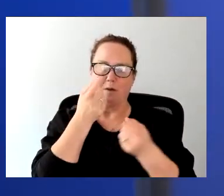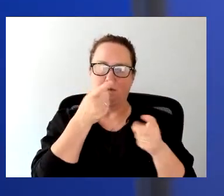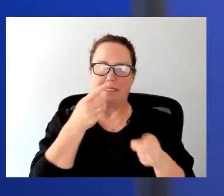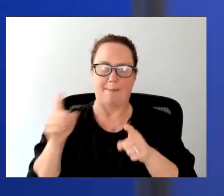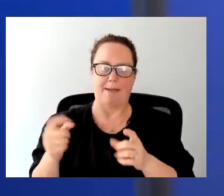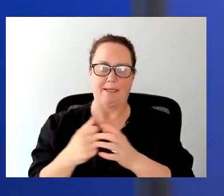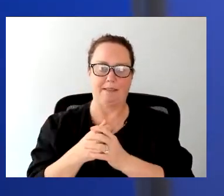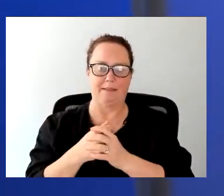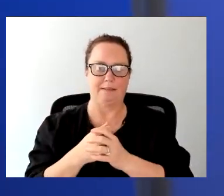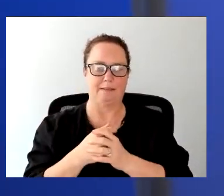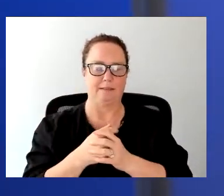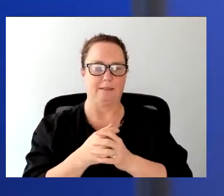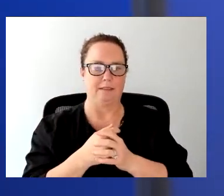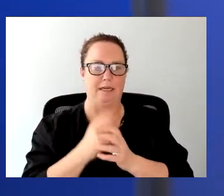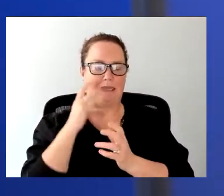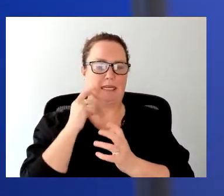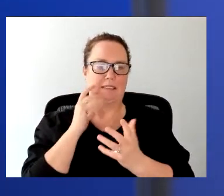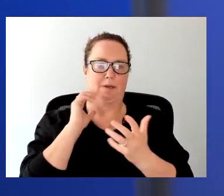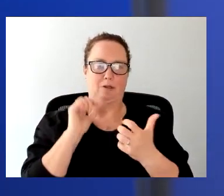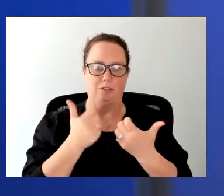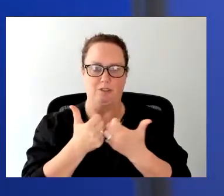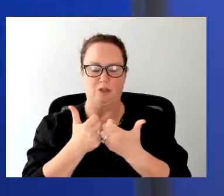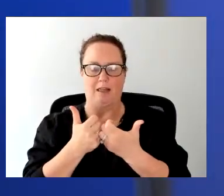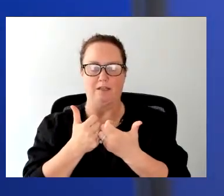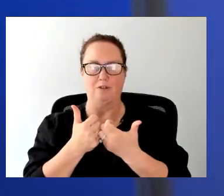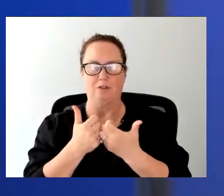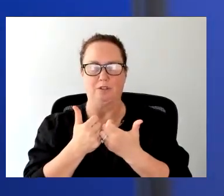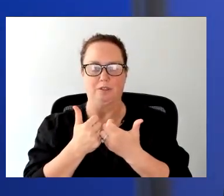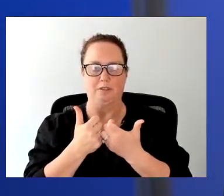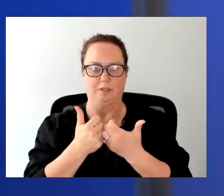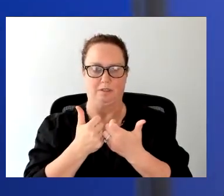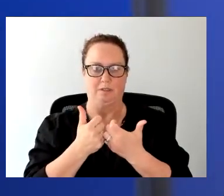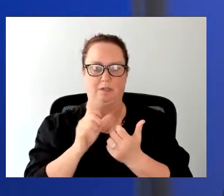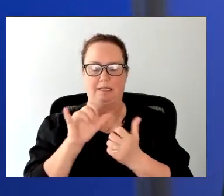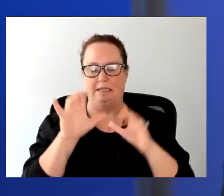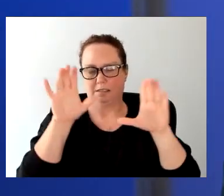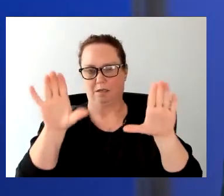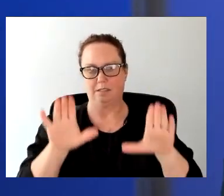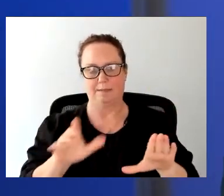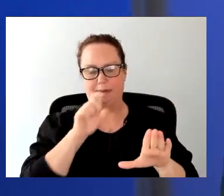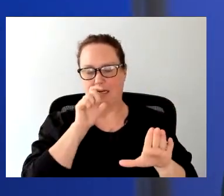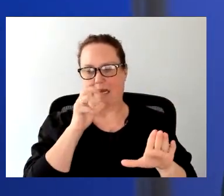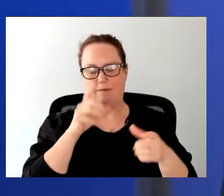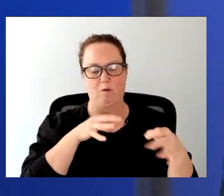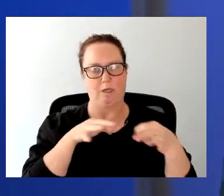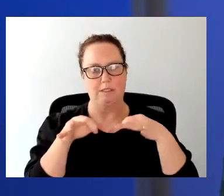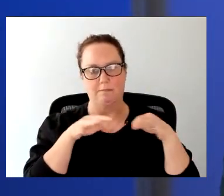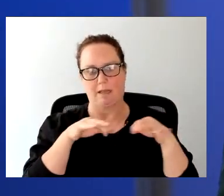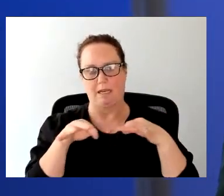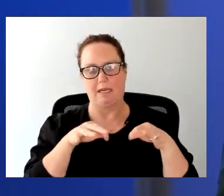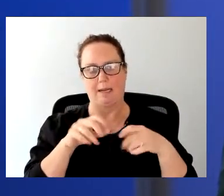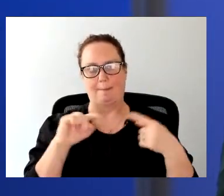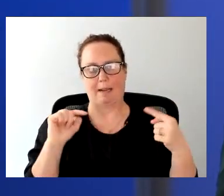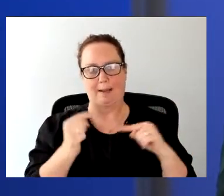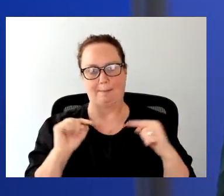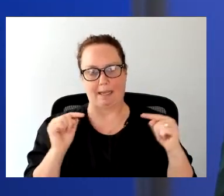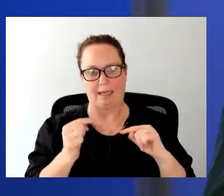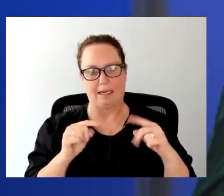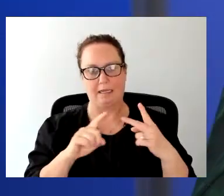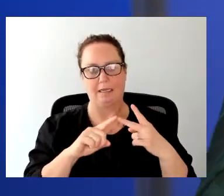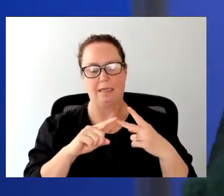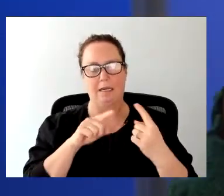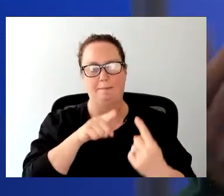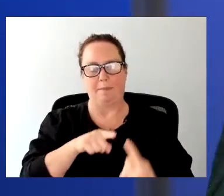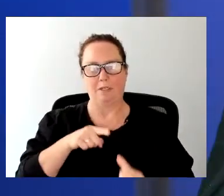they experience the same challenges that I experience, and that is awesome, not having to explain my pain, my struggles with